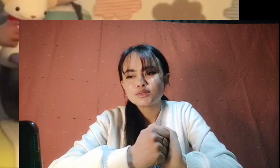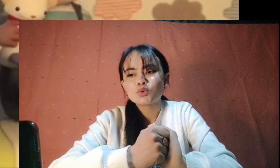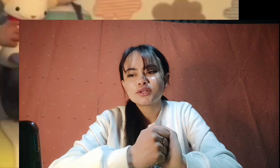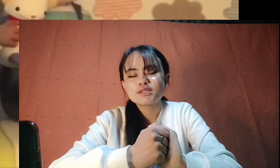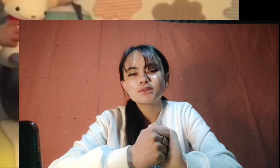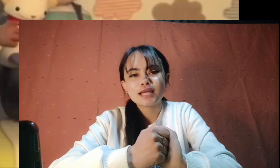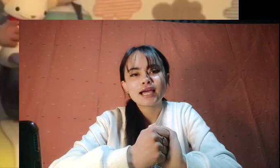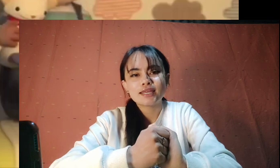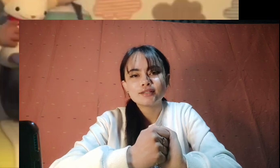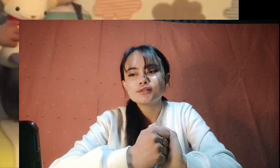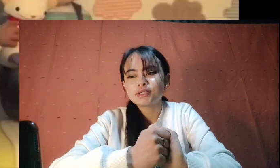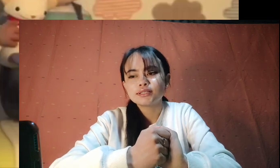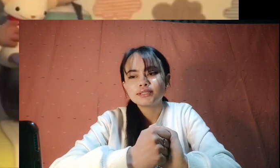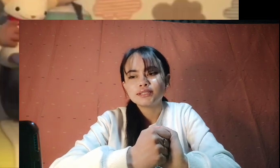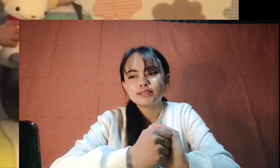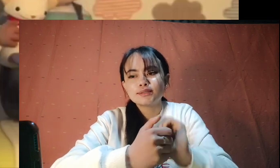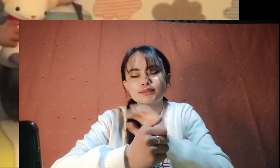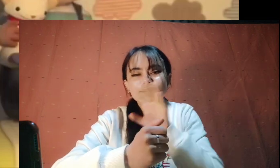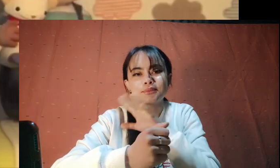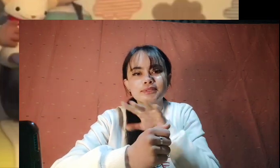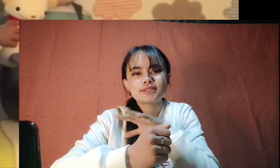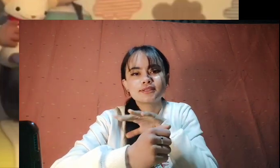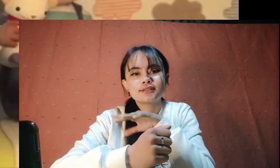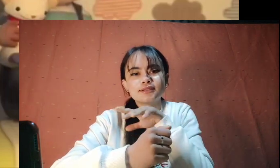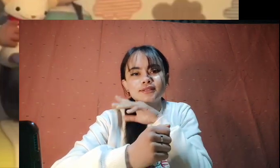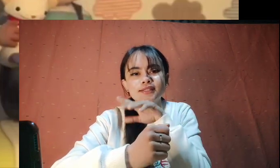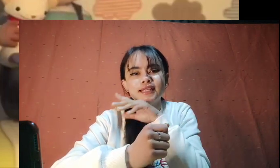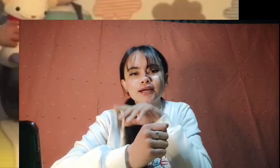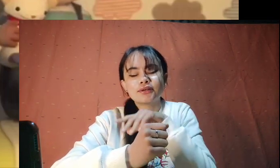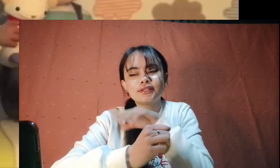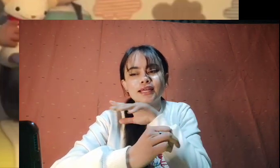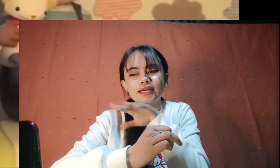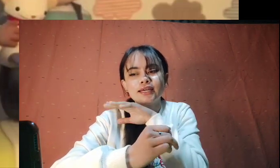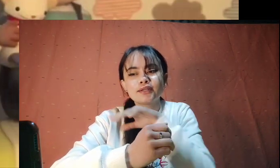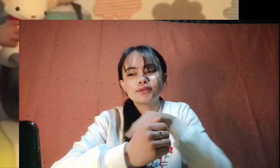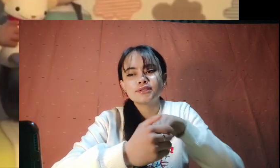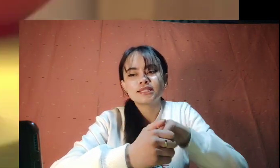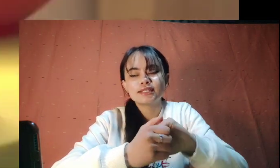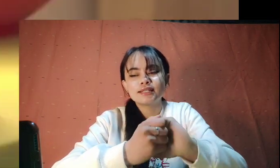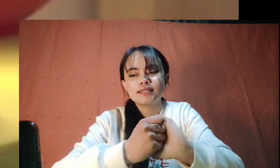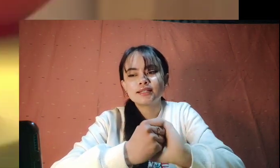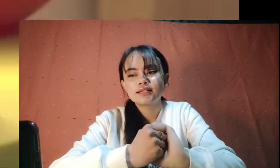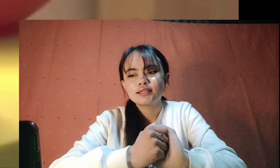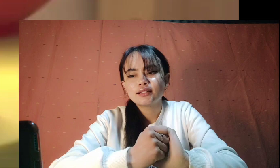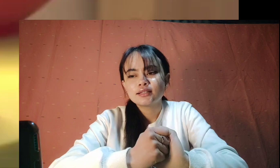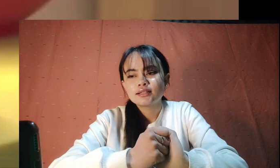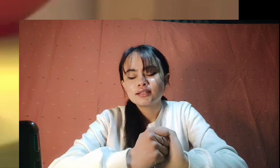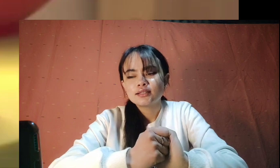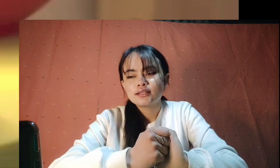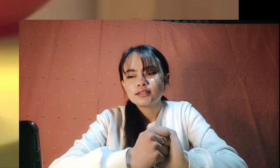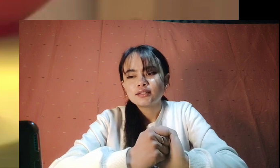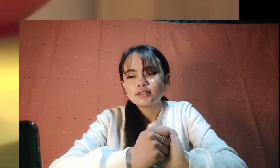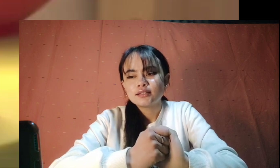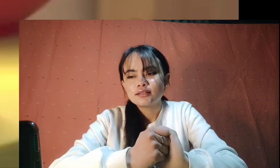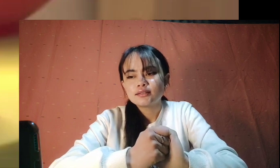I think story sunaye ra ani ke bhancha nidago nidai te din jana